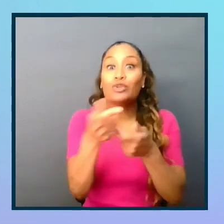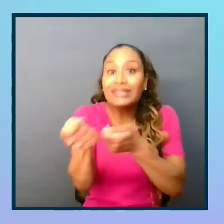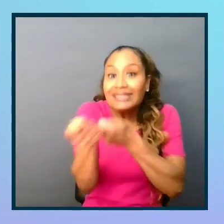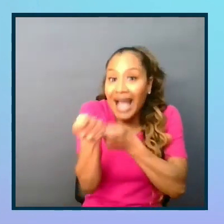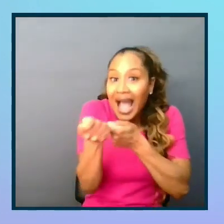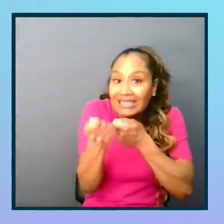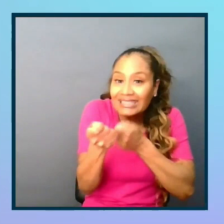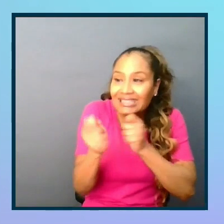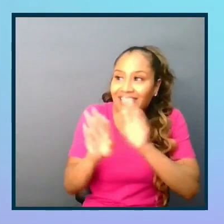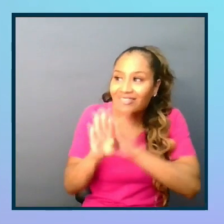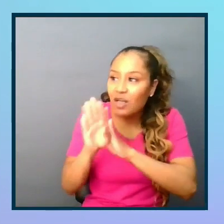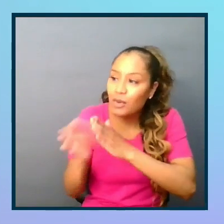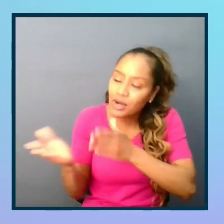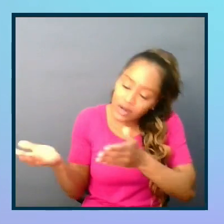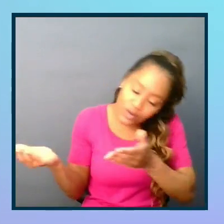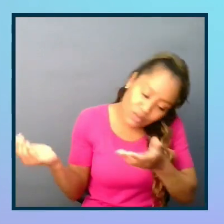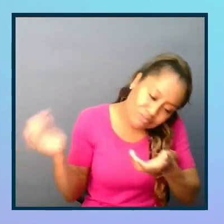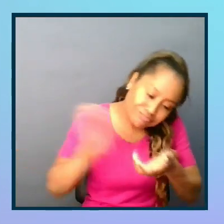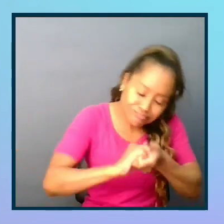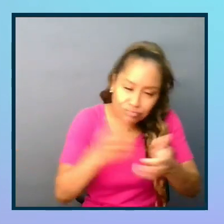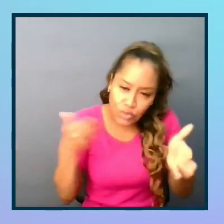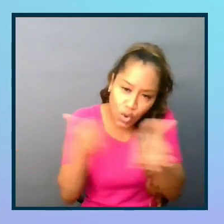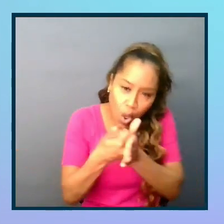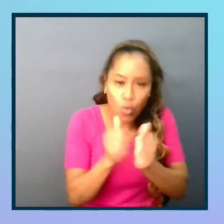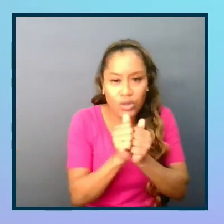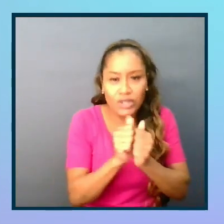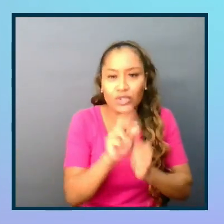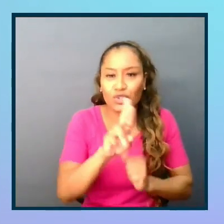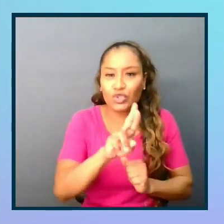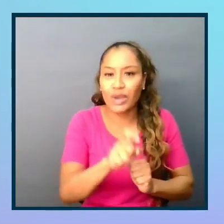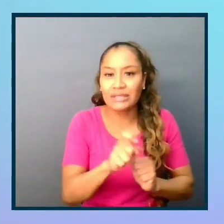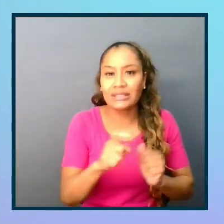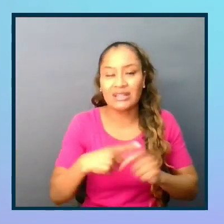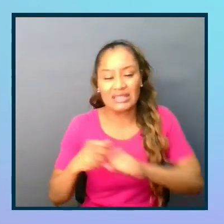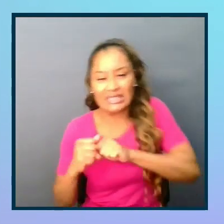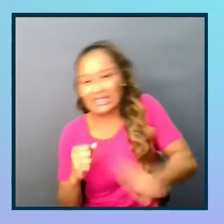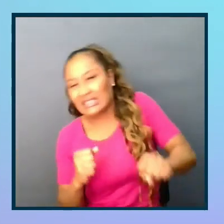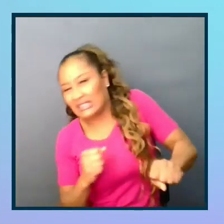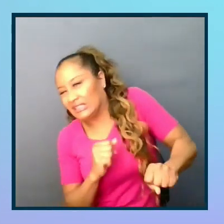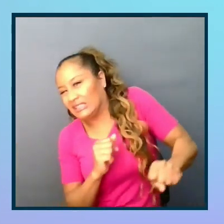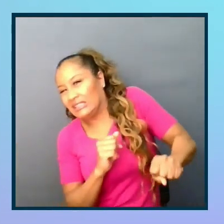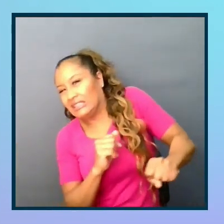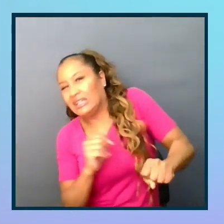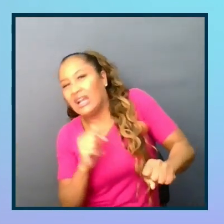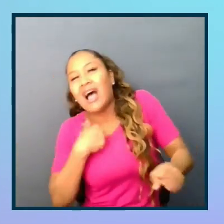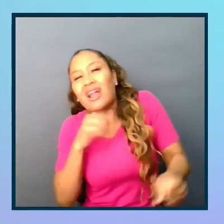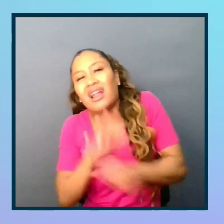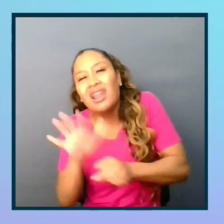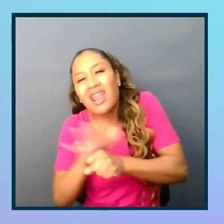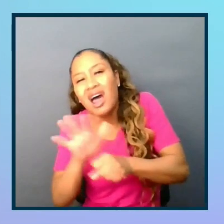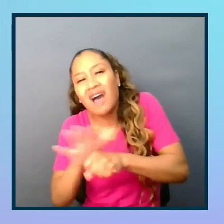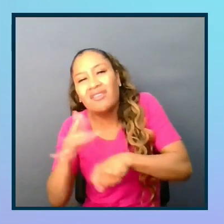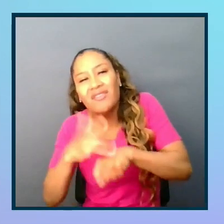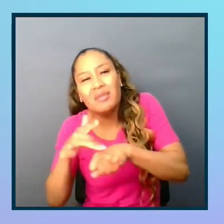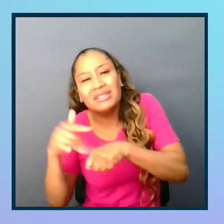work closely with UX folks? Oftentimes there's resistance to the partnership due to bandwidth and getting it done.